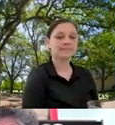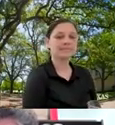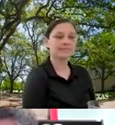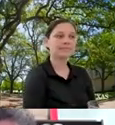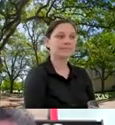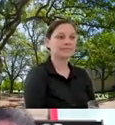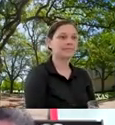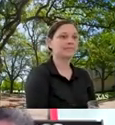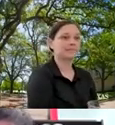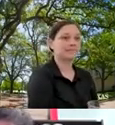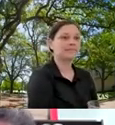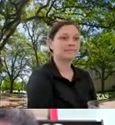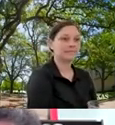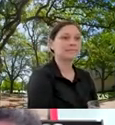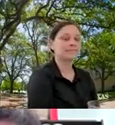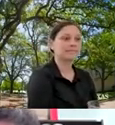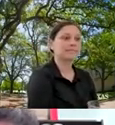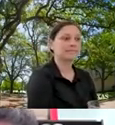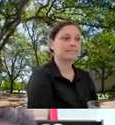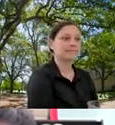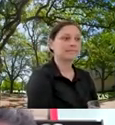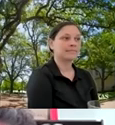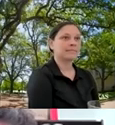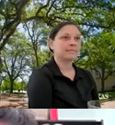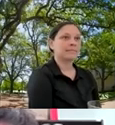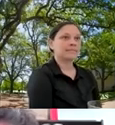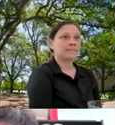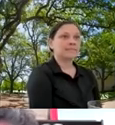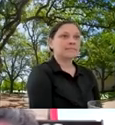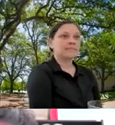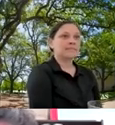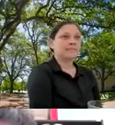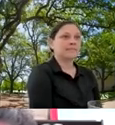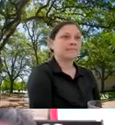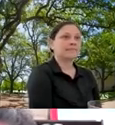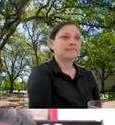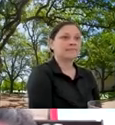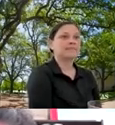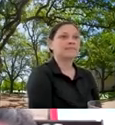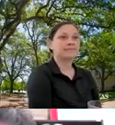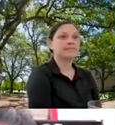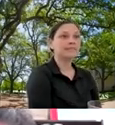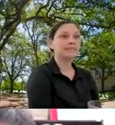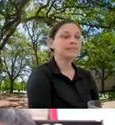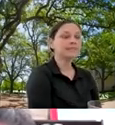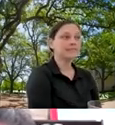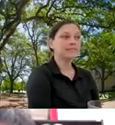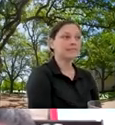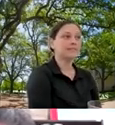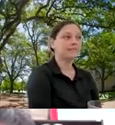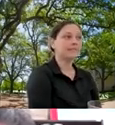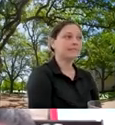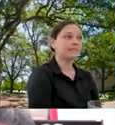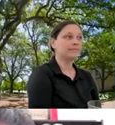be present, you can send someone from your organization to listen on your behalf. That way they can debrief you and you can stay